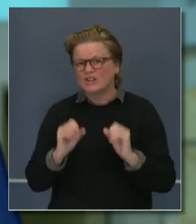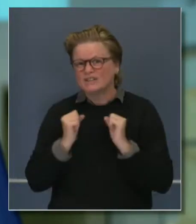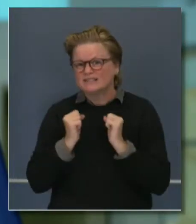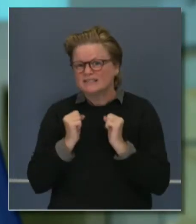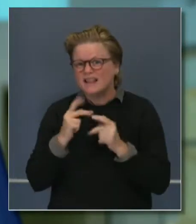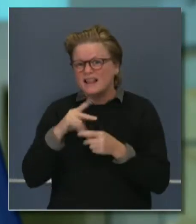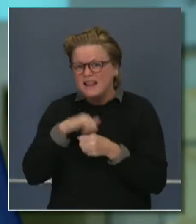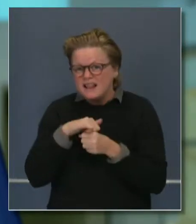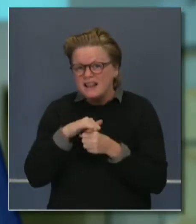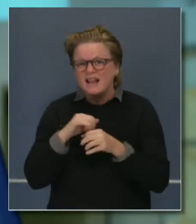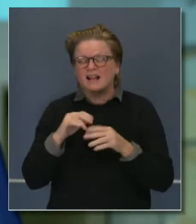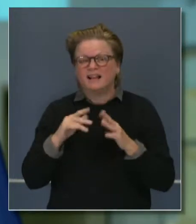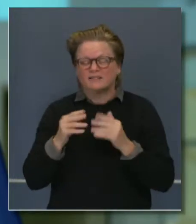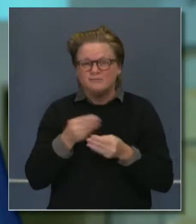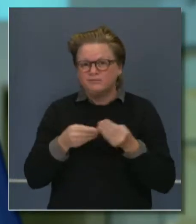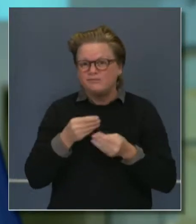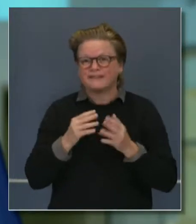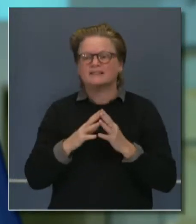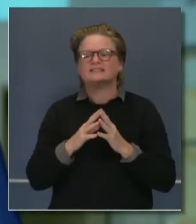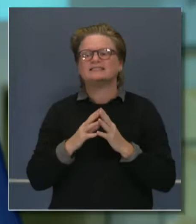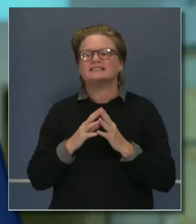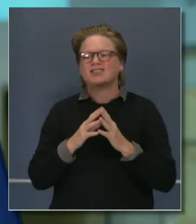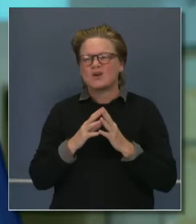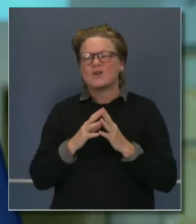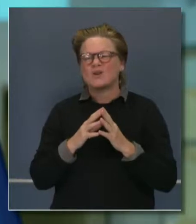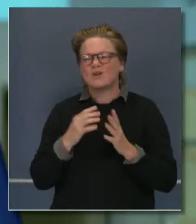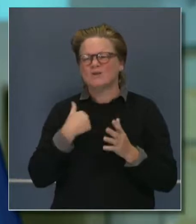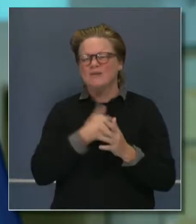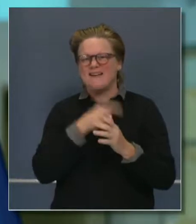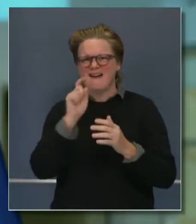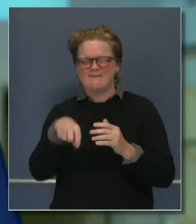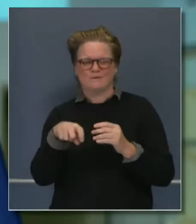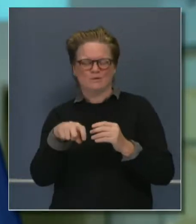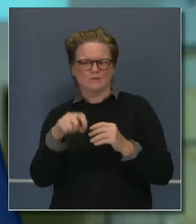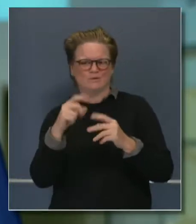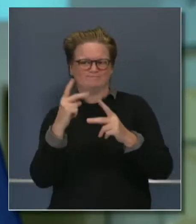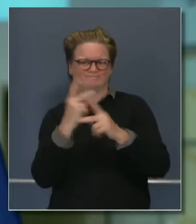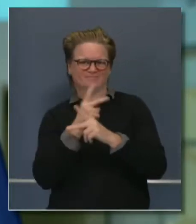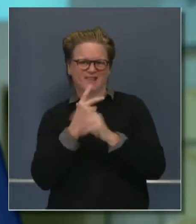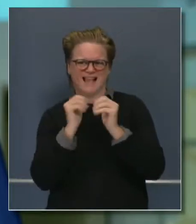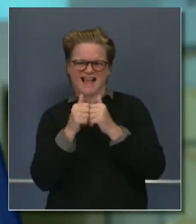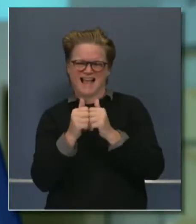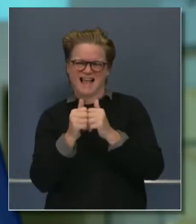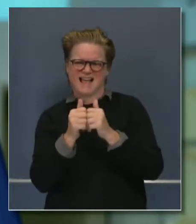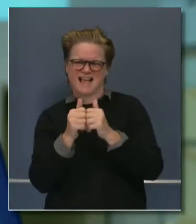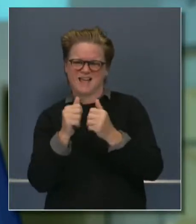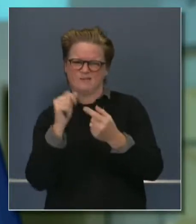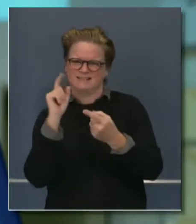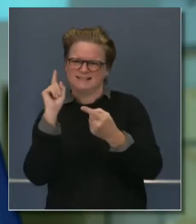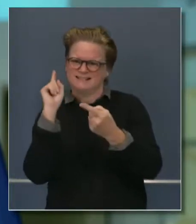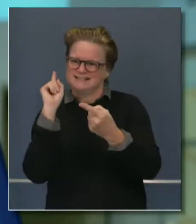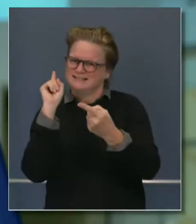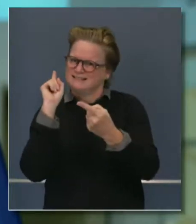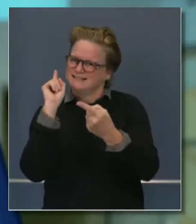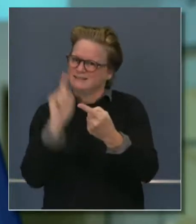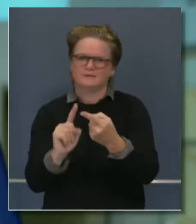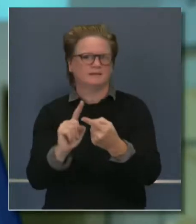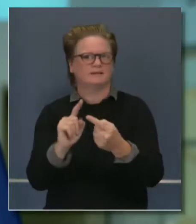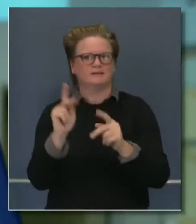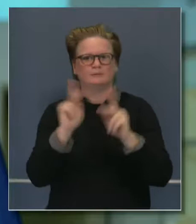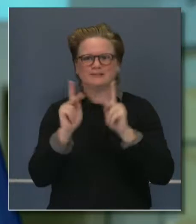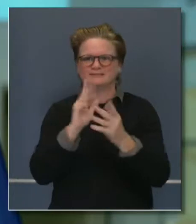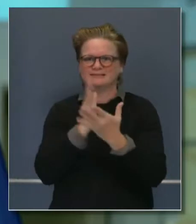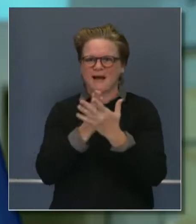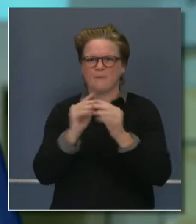what are our collective actions to keep transmission low as much as we can. So certainly other parts could answer that question,